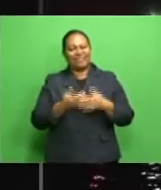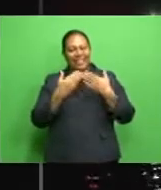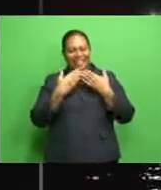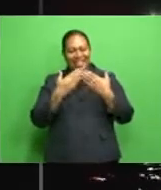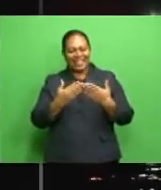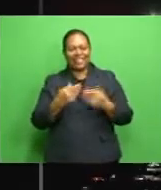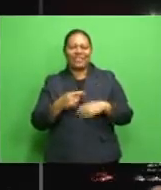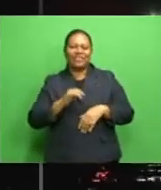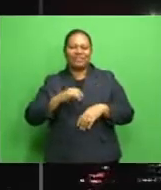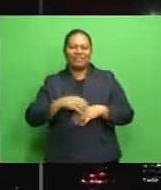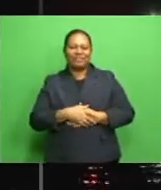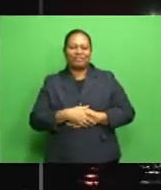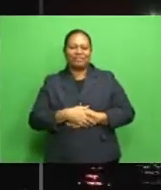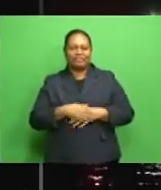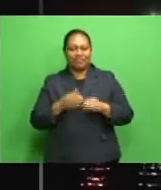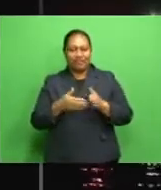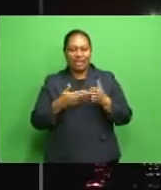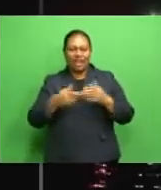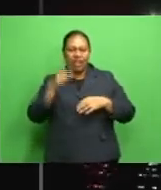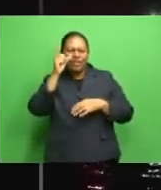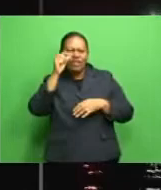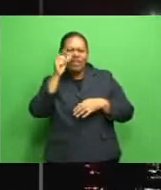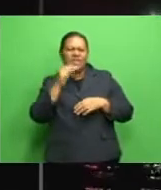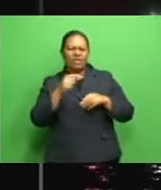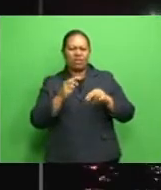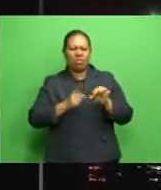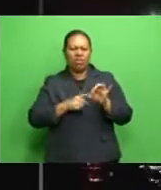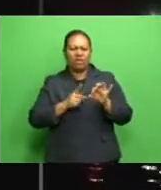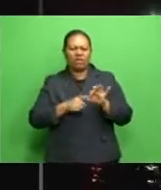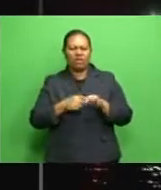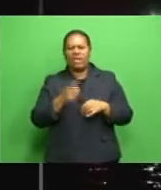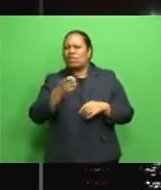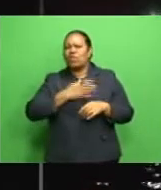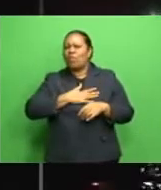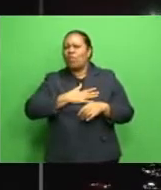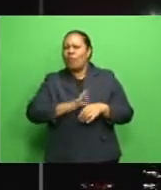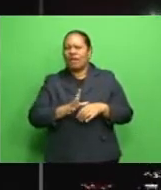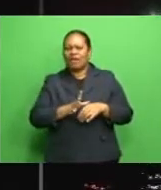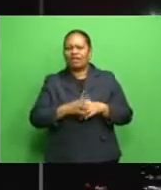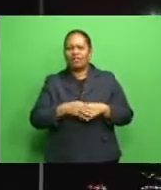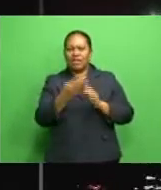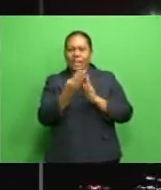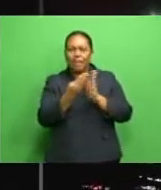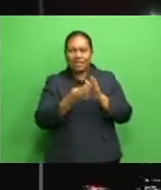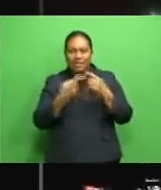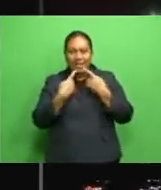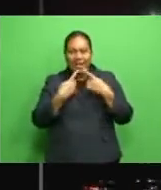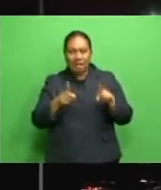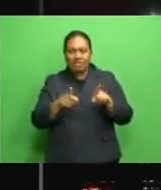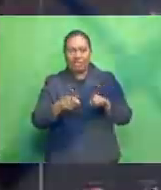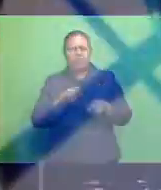too. In Fijian Pulse tonight, we asked, what are you expecting in the upcoming budget announcement?